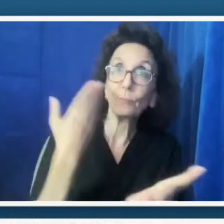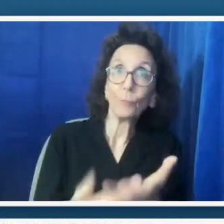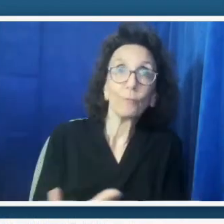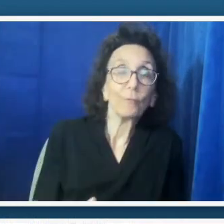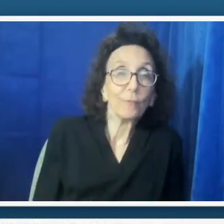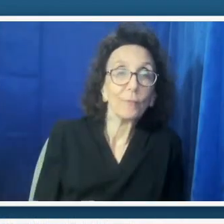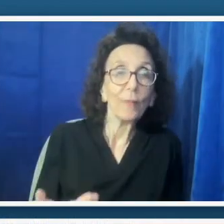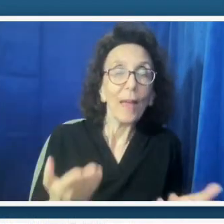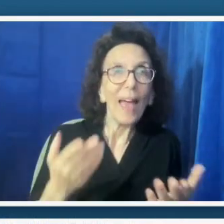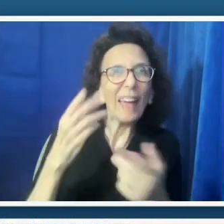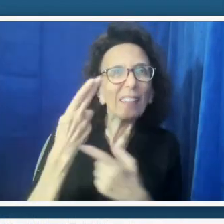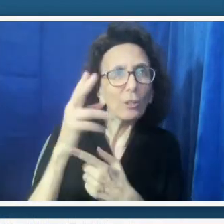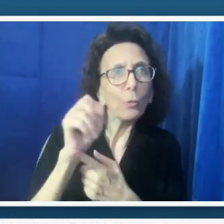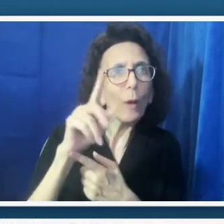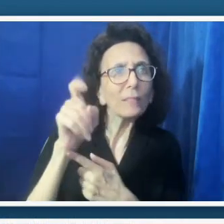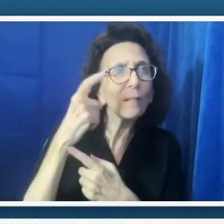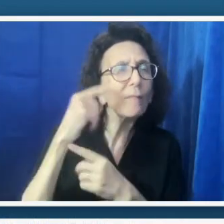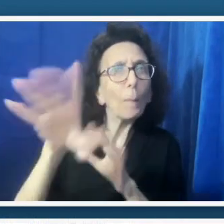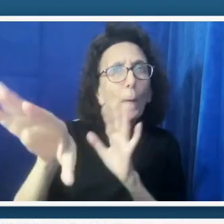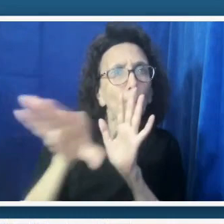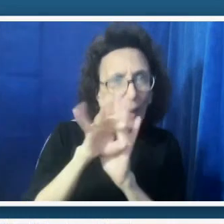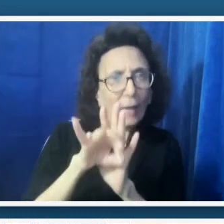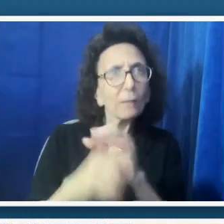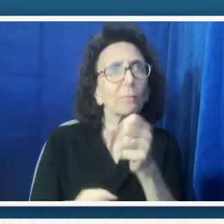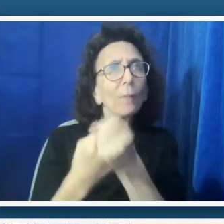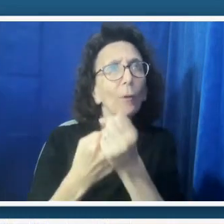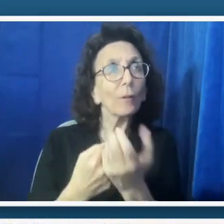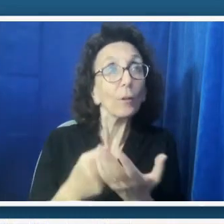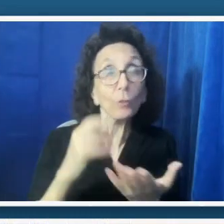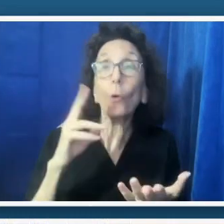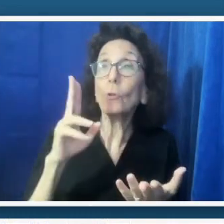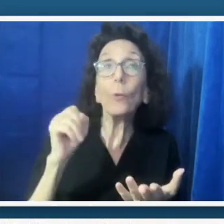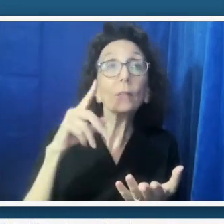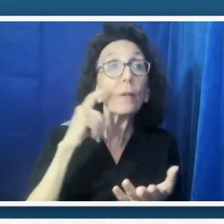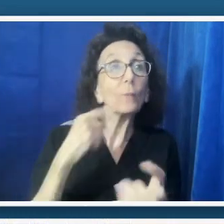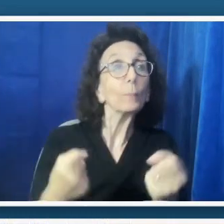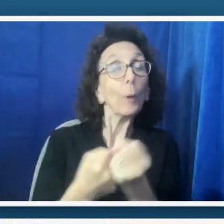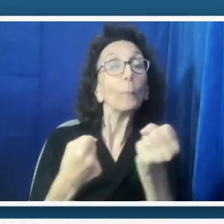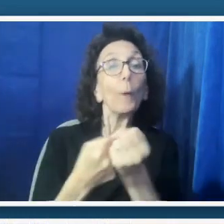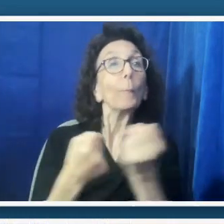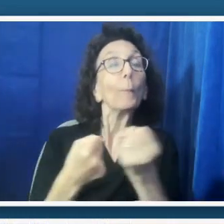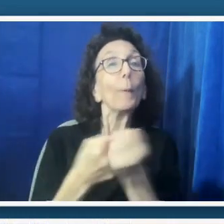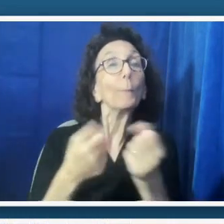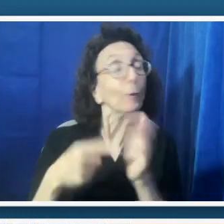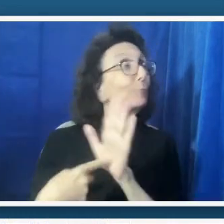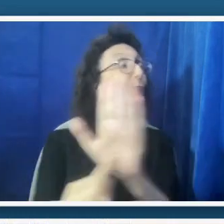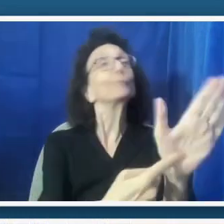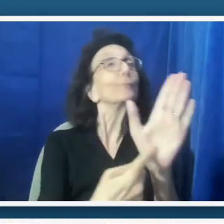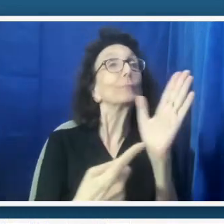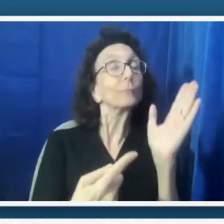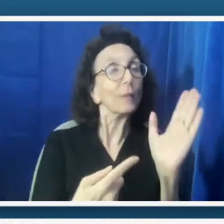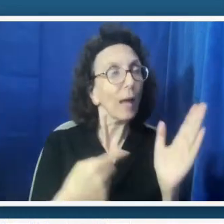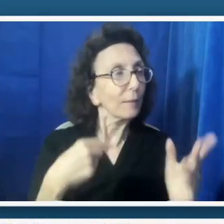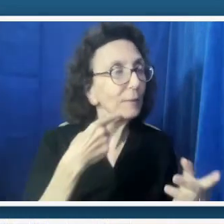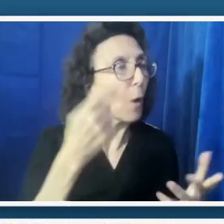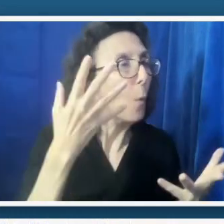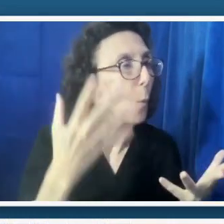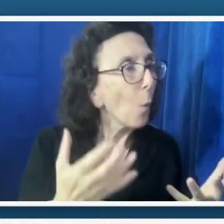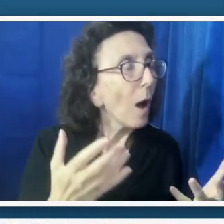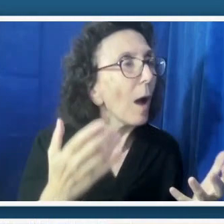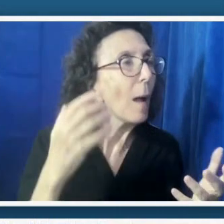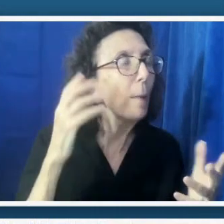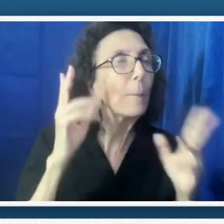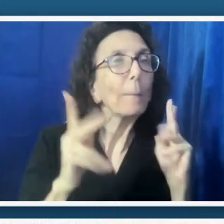by the government, just like postage stamps. These were the themes the government was putting out there, and they deliberately told, they told artists, we want things that'll make people happy